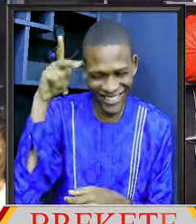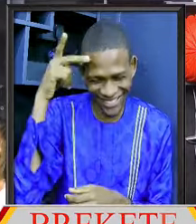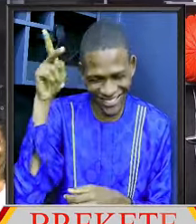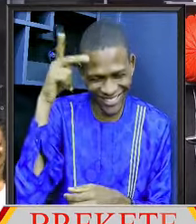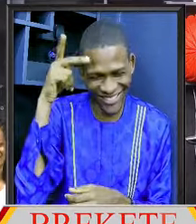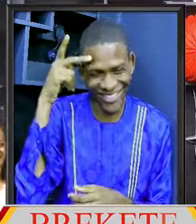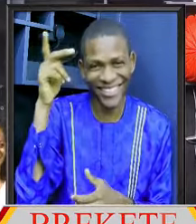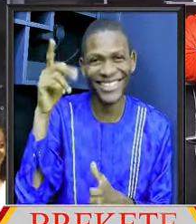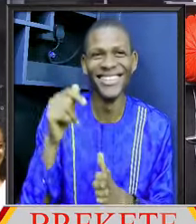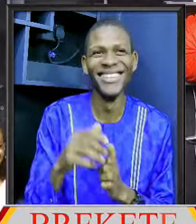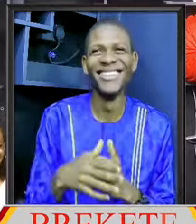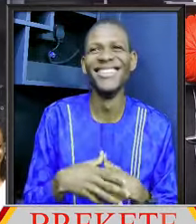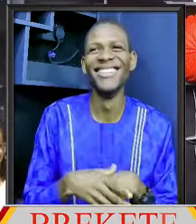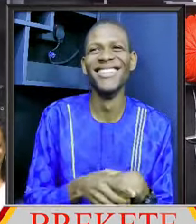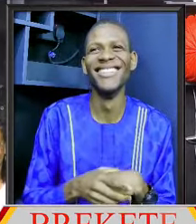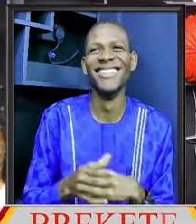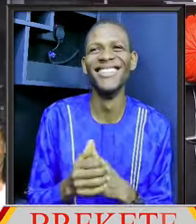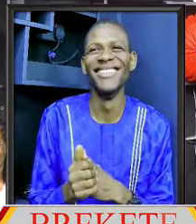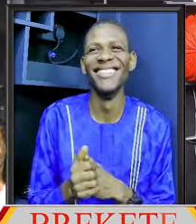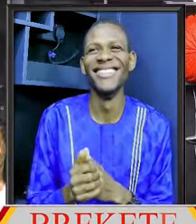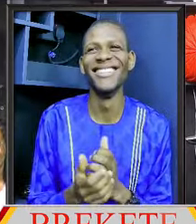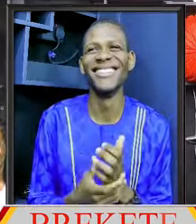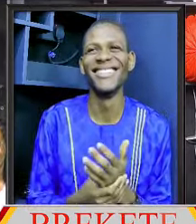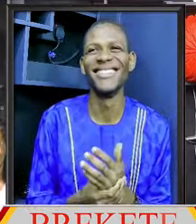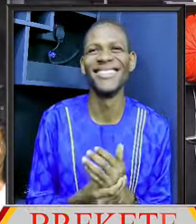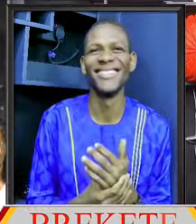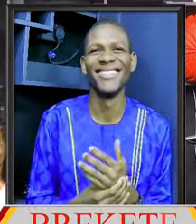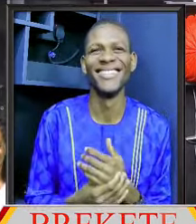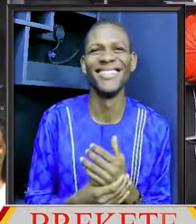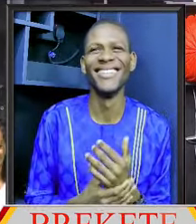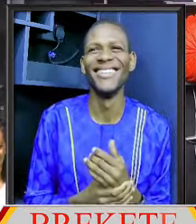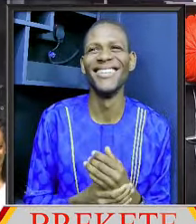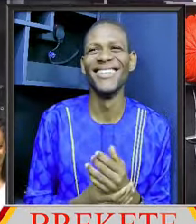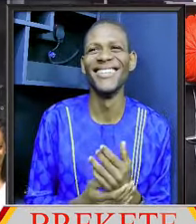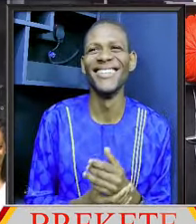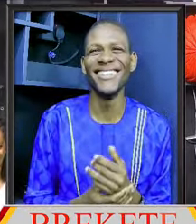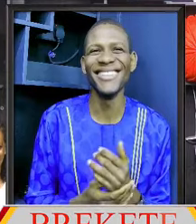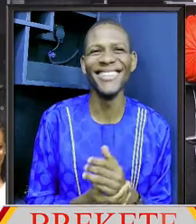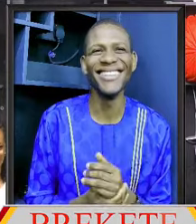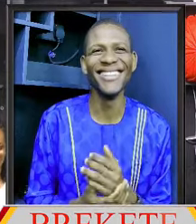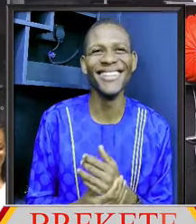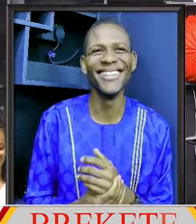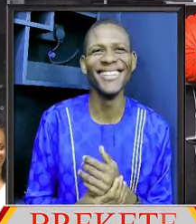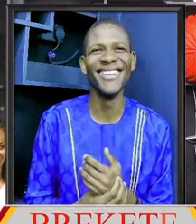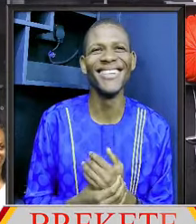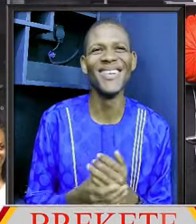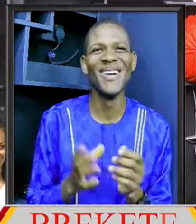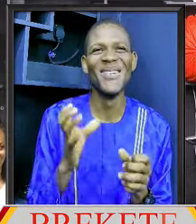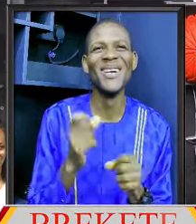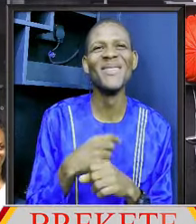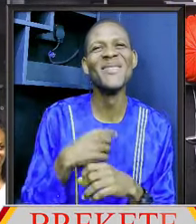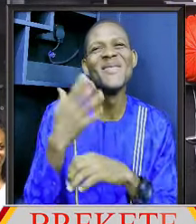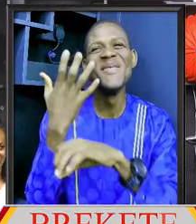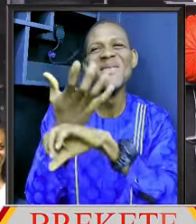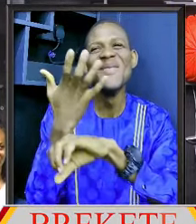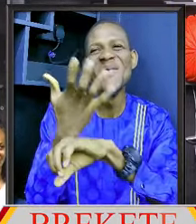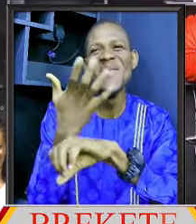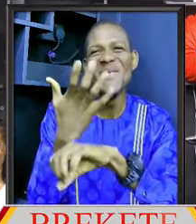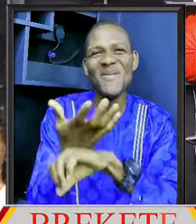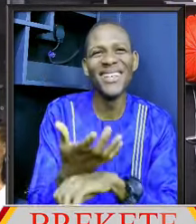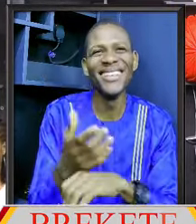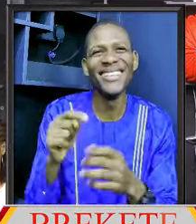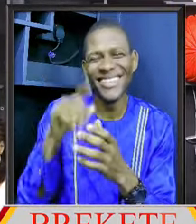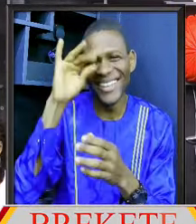I bet. Make would help me beg this man, make it they come